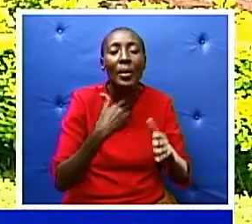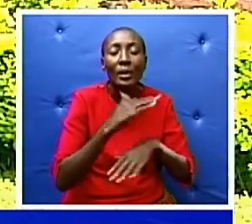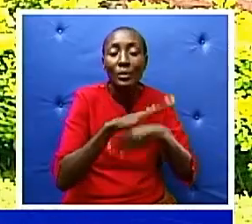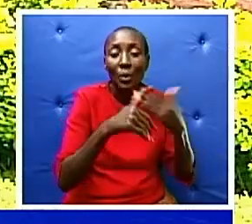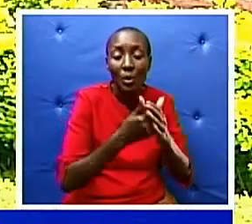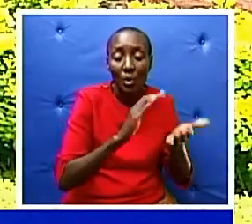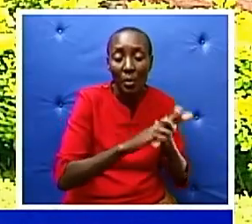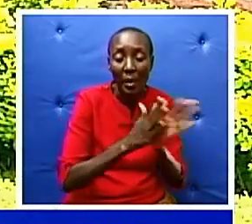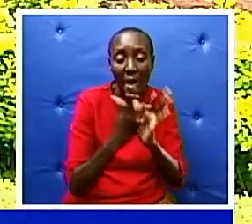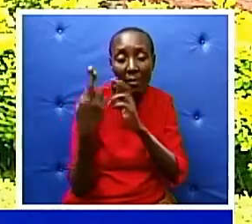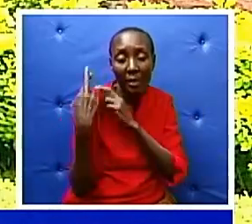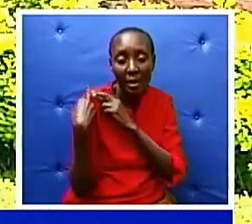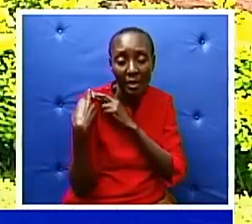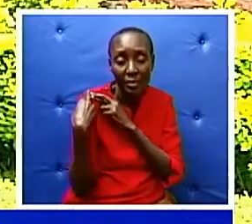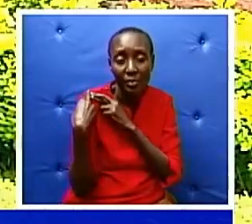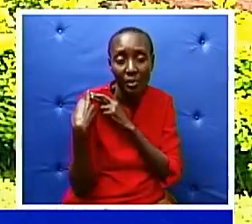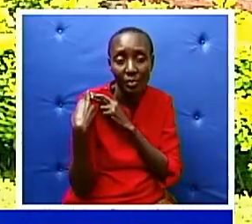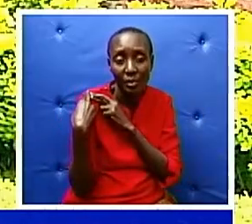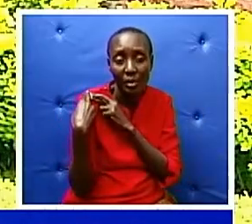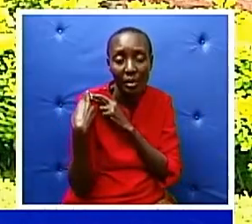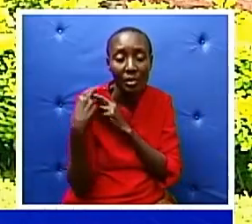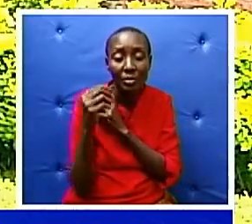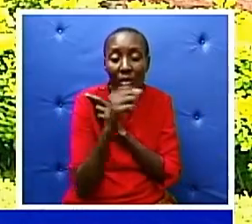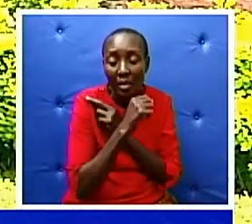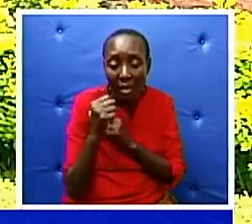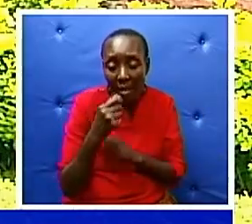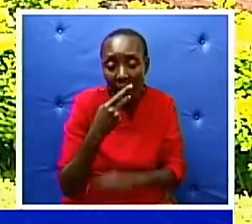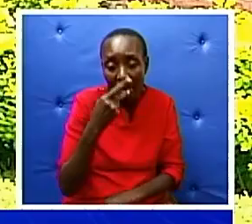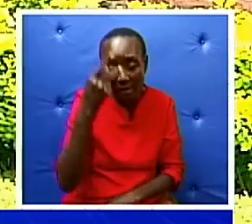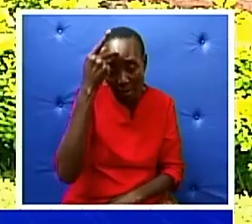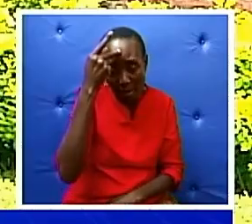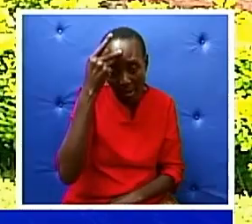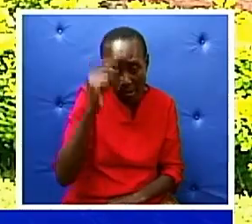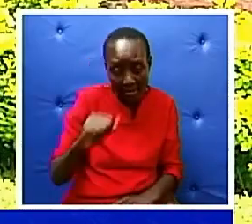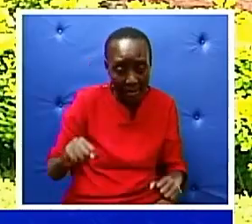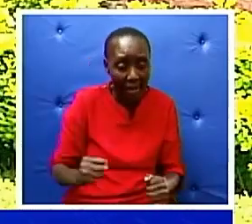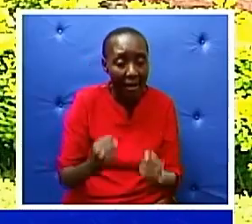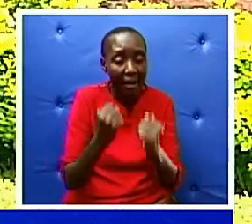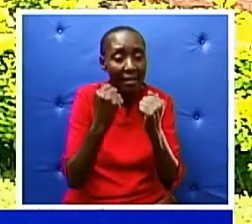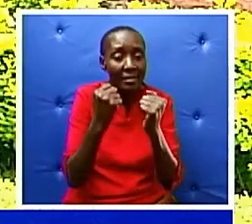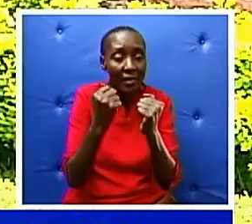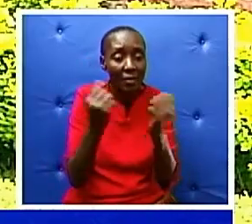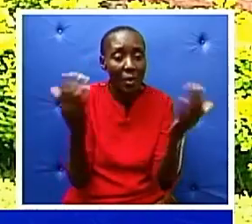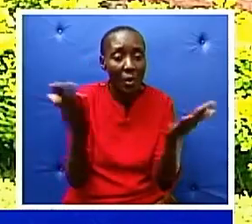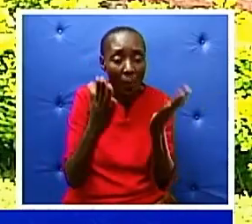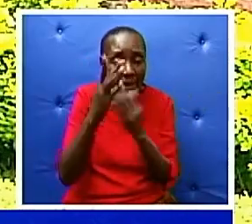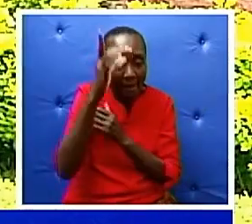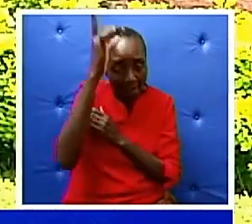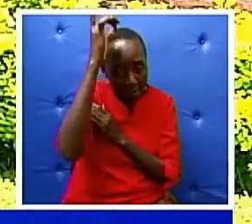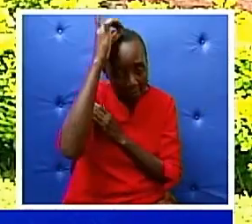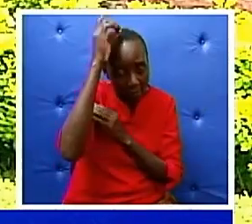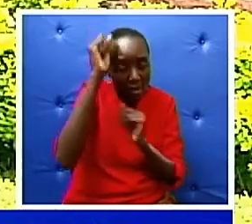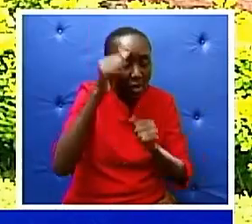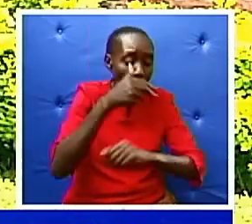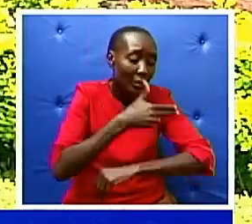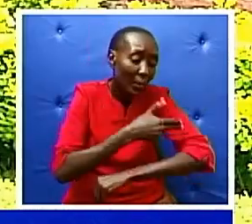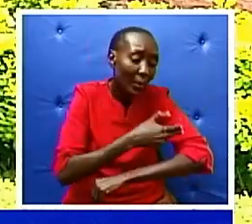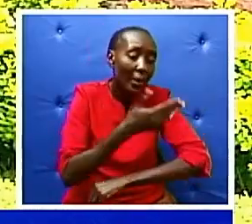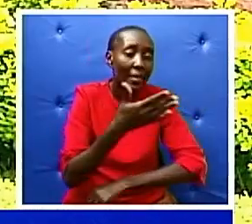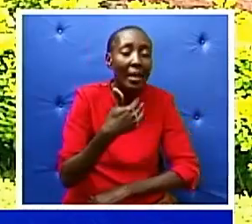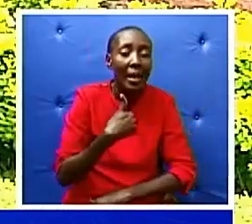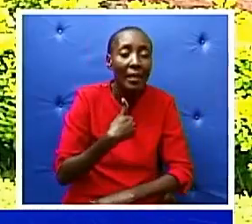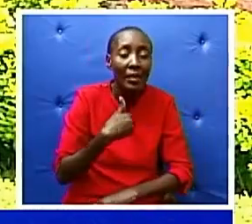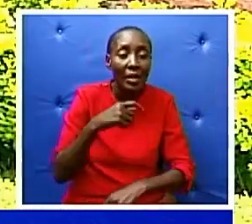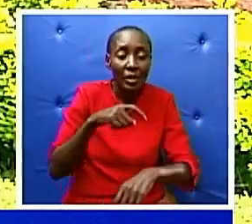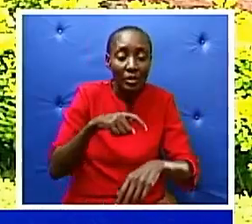where we don't even expose our grandparents to this, because they are safe from home and they can have vaccines from there, so that by the time